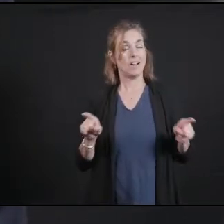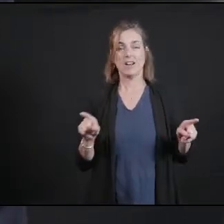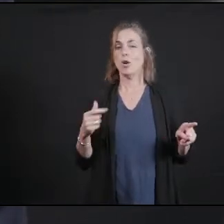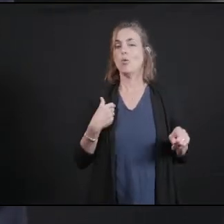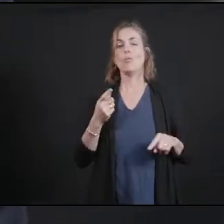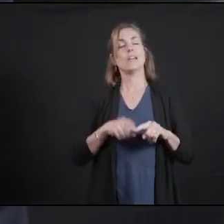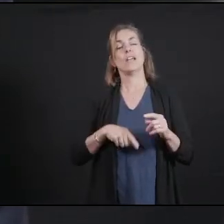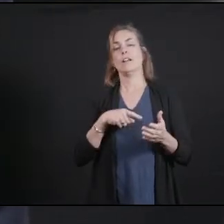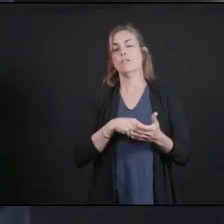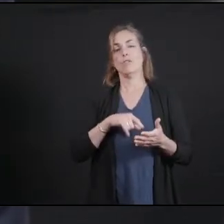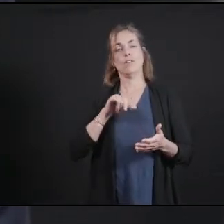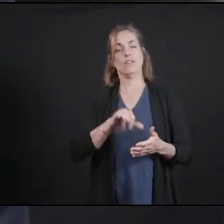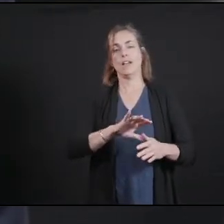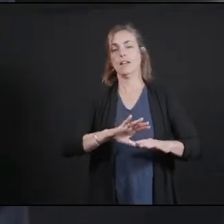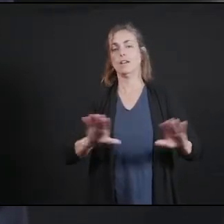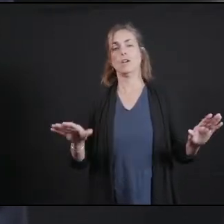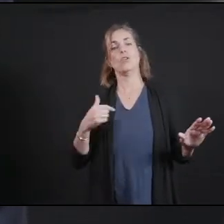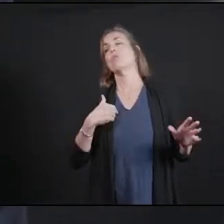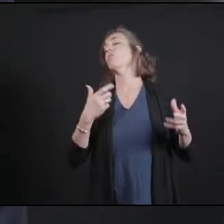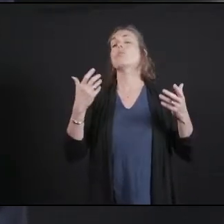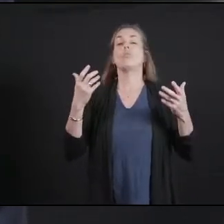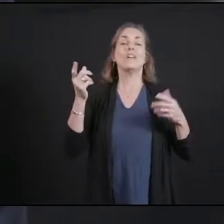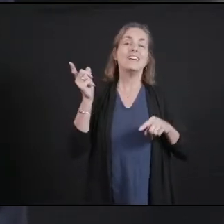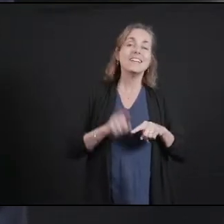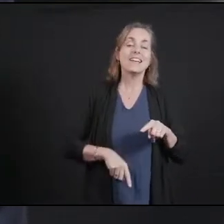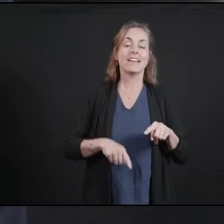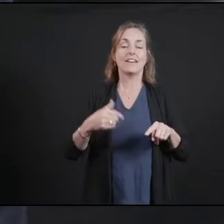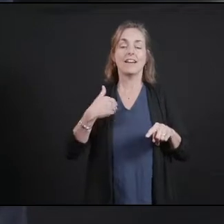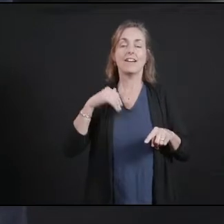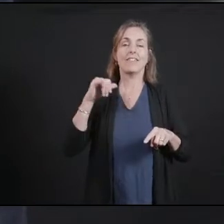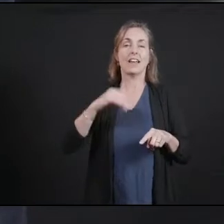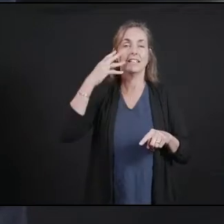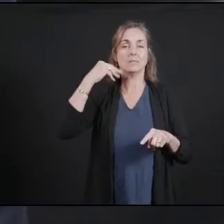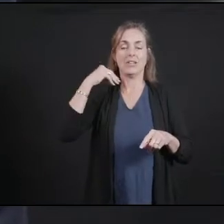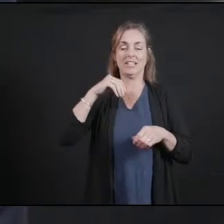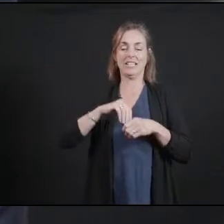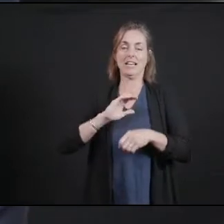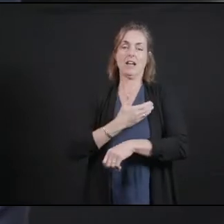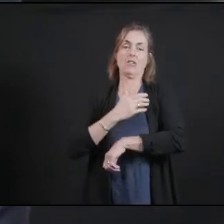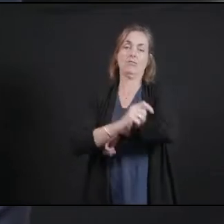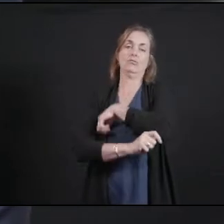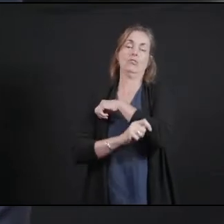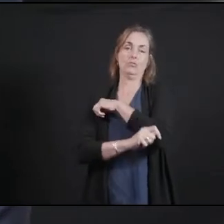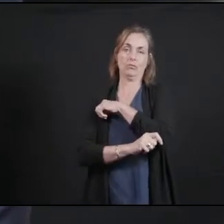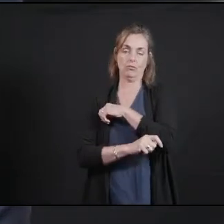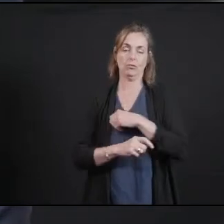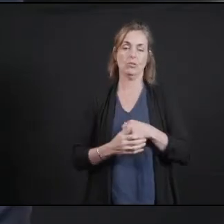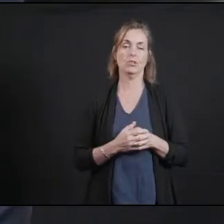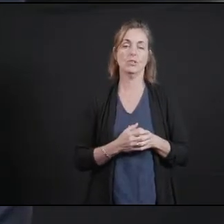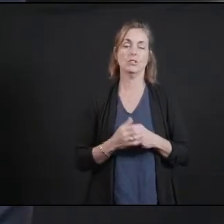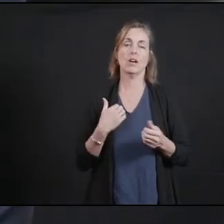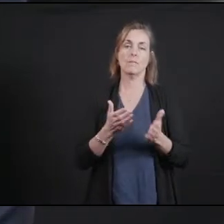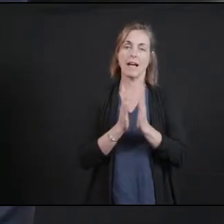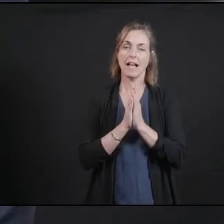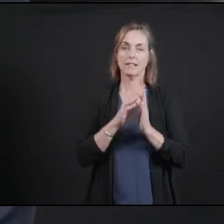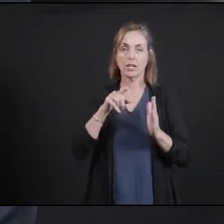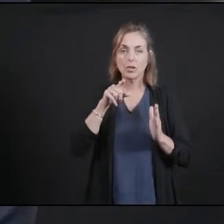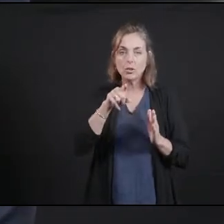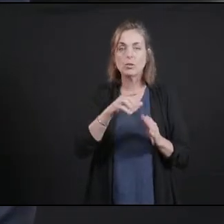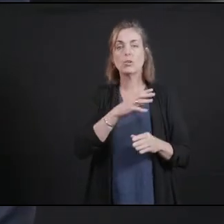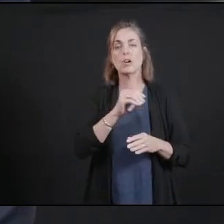their families from the spread of the virus. The White House is referring to the next 2 weeks as the nation's